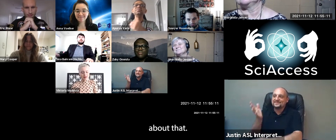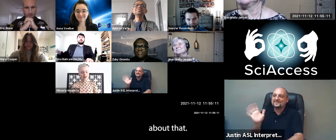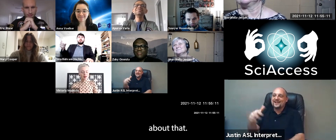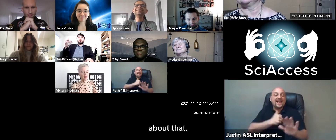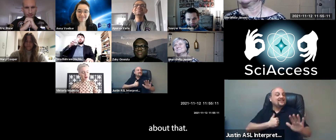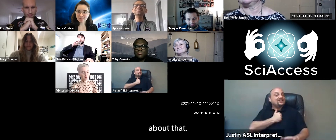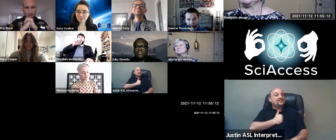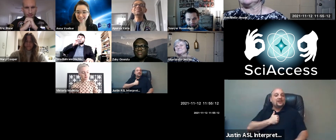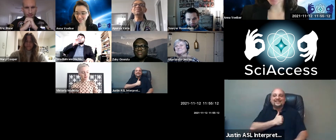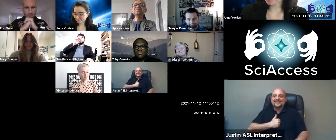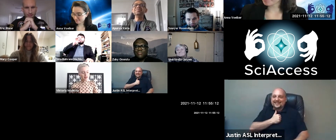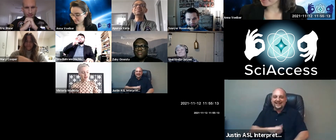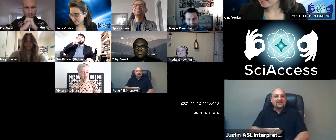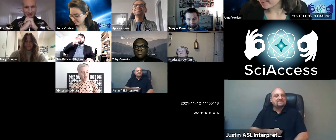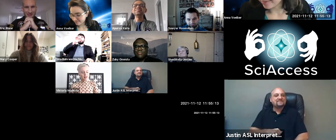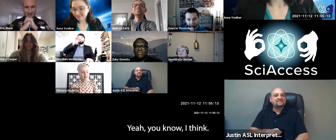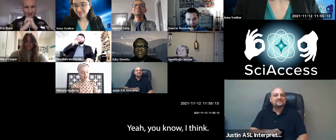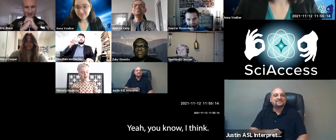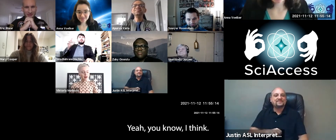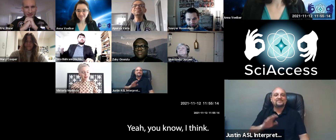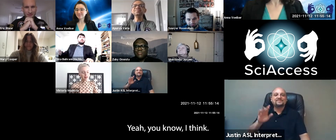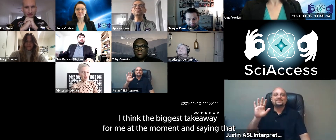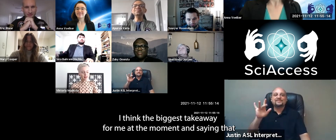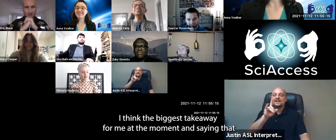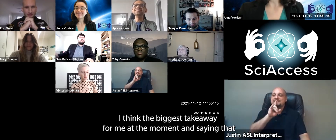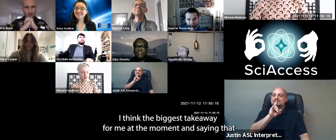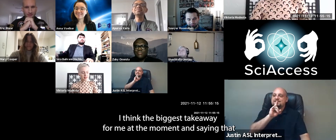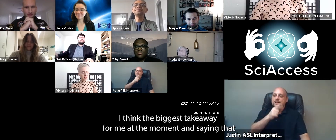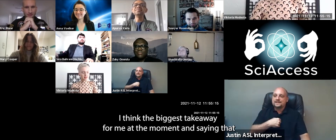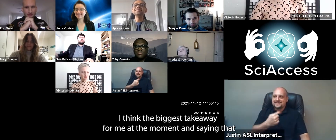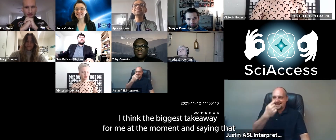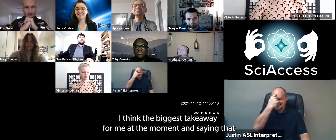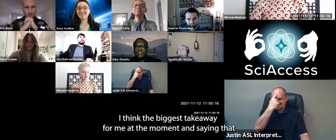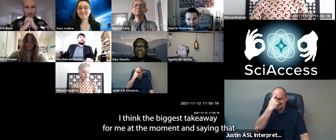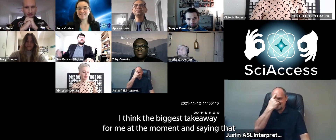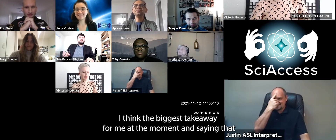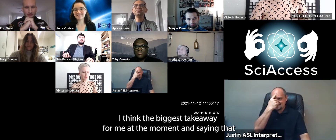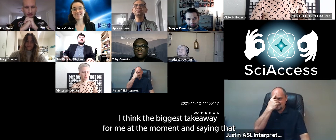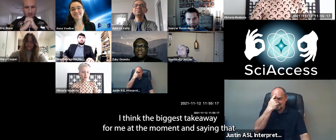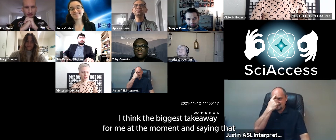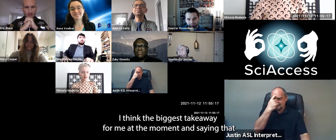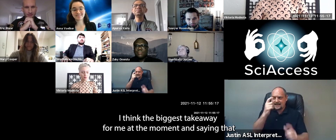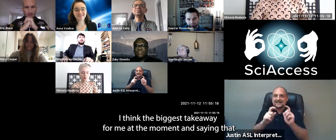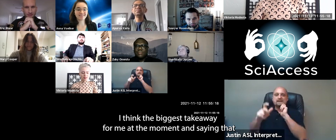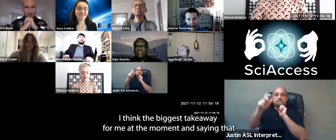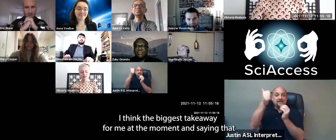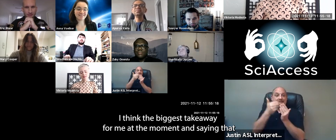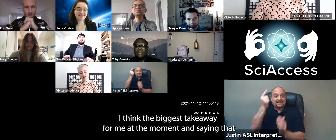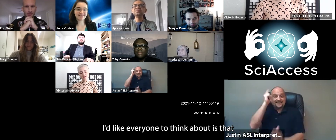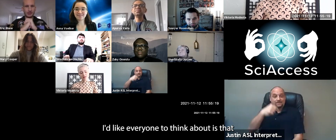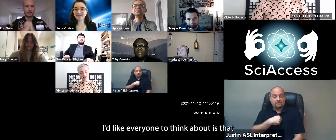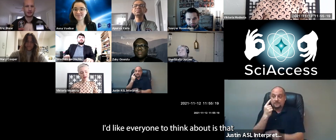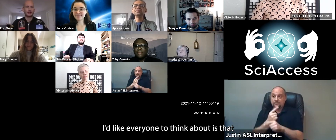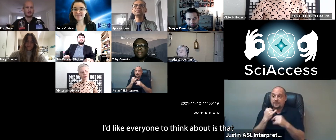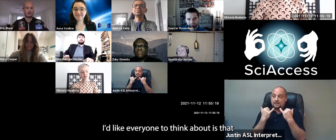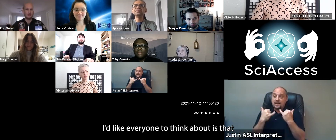Sorry about that. Great. Yeah, I think the biggest sort of like takeaway for me at the moment, and something that